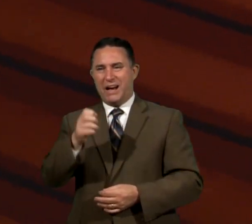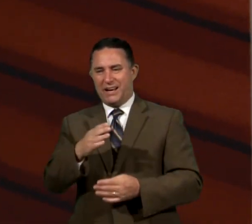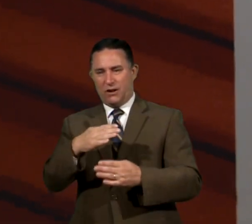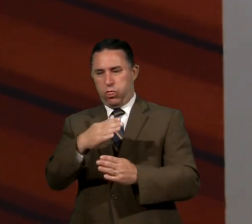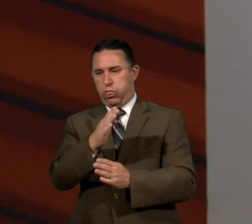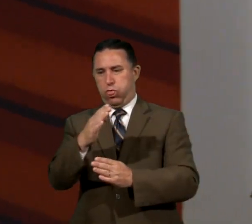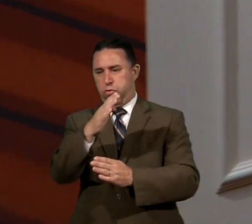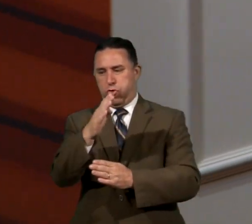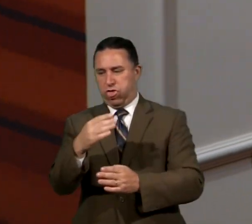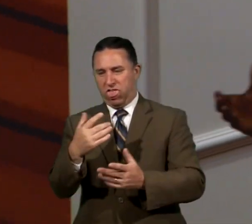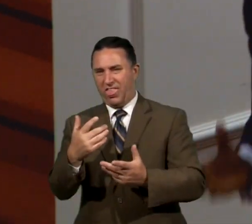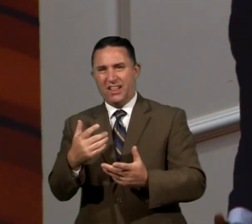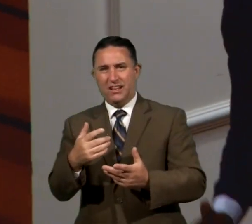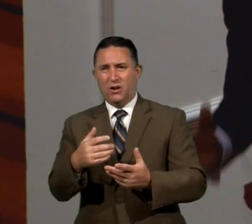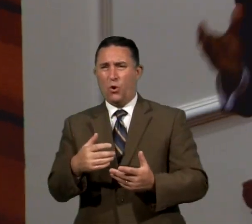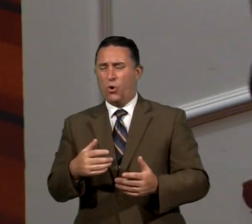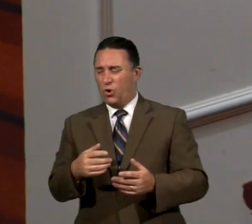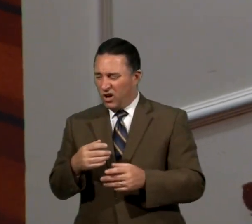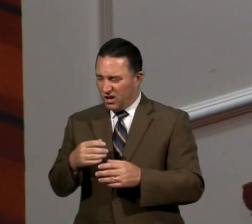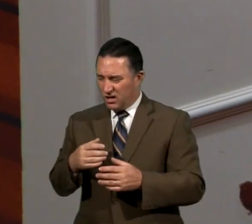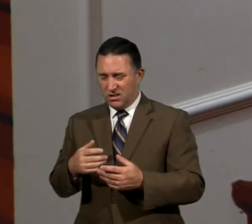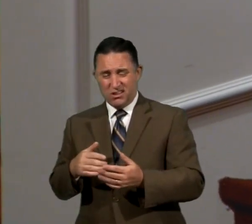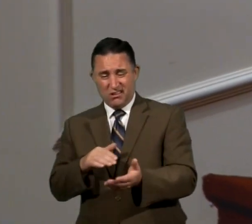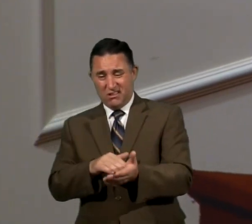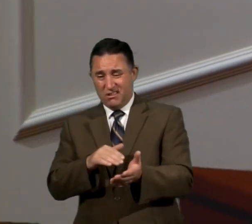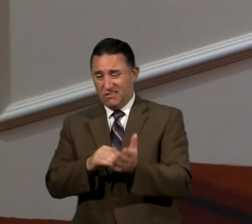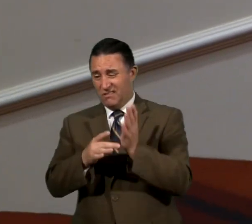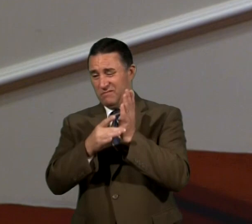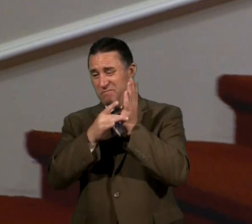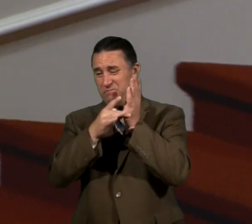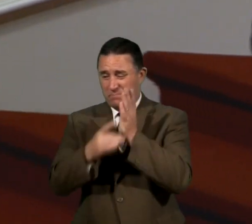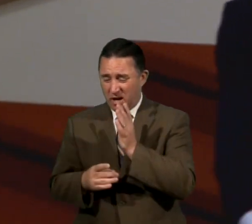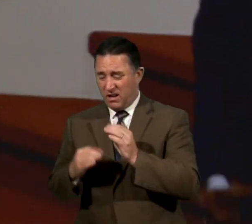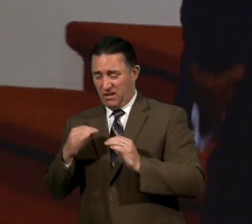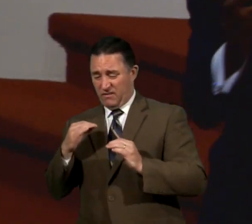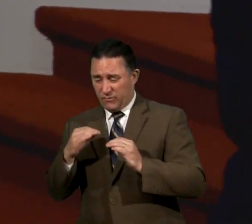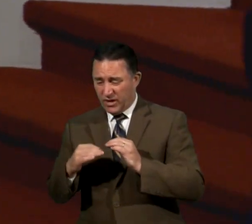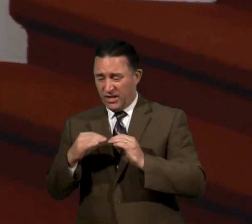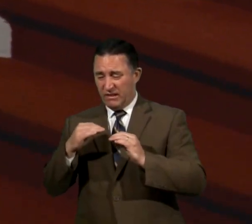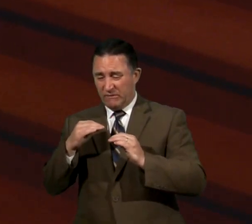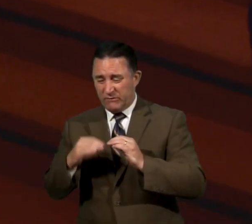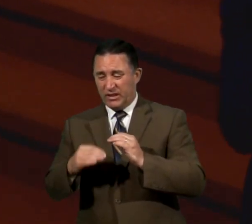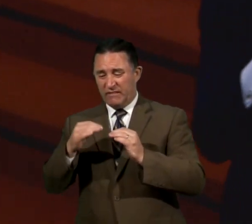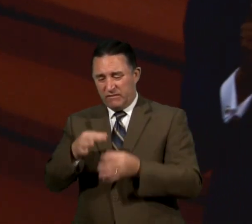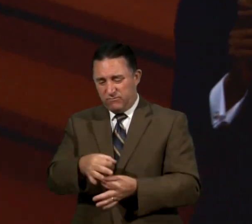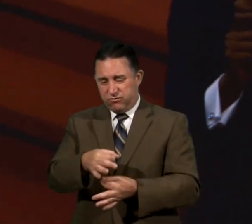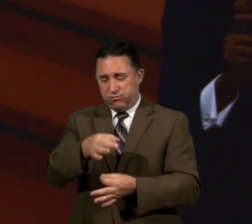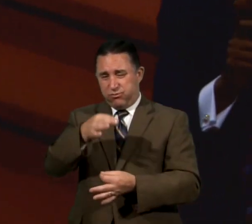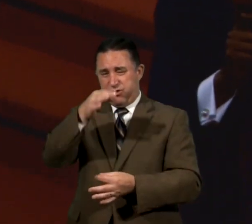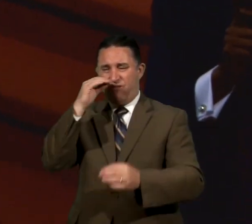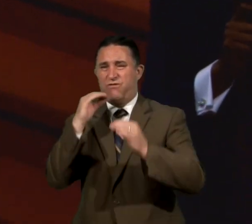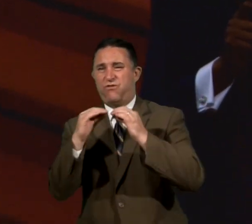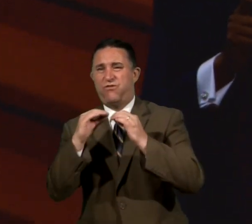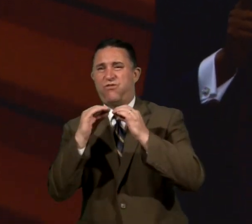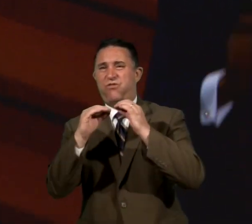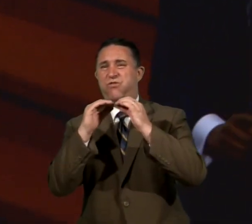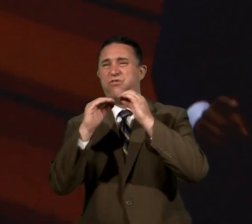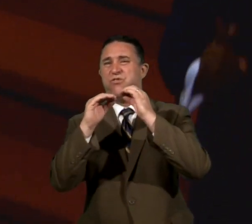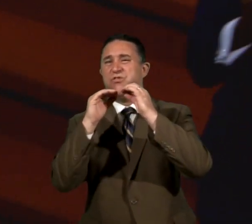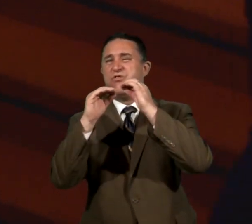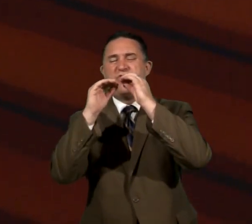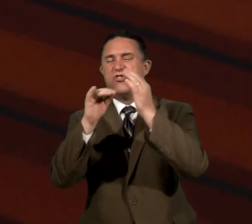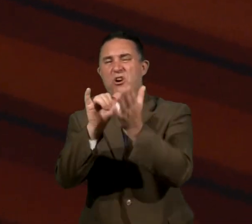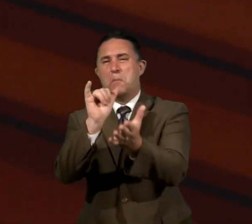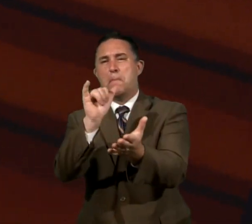aligned. It would take such a tedious practitioner and physician to put this man's spine back into place that